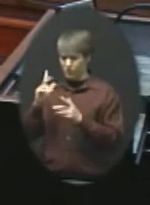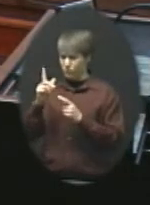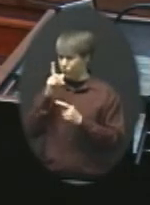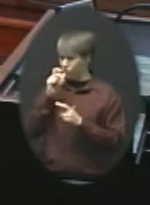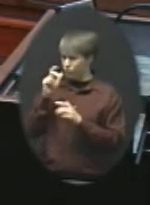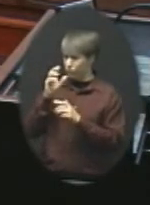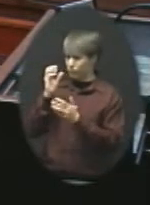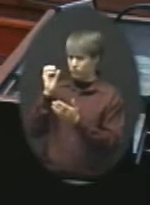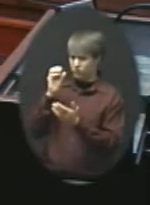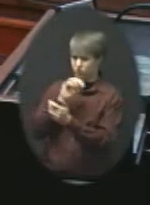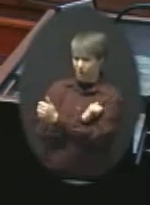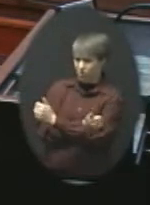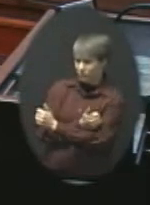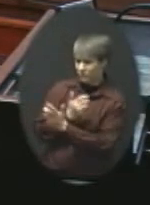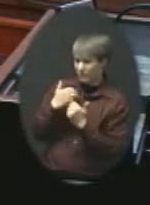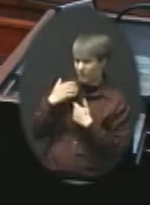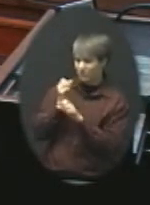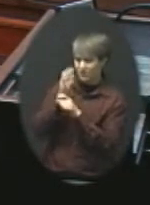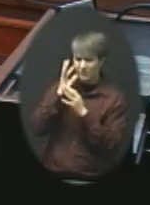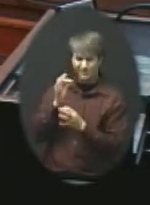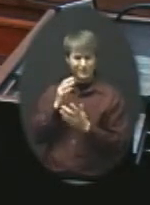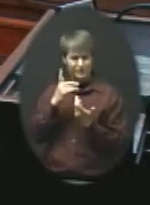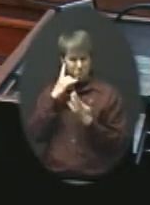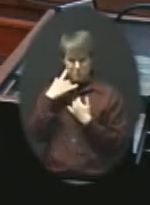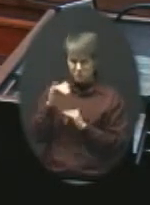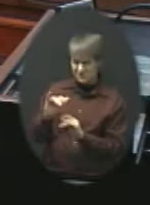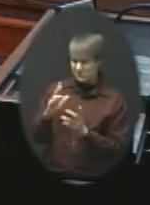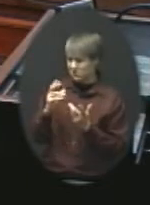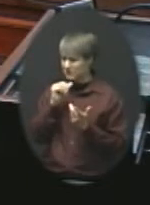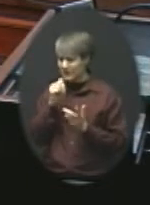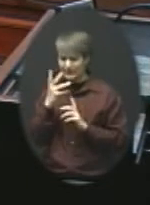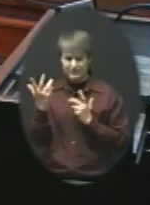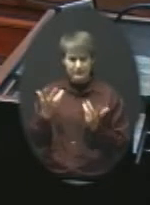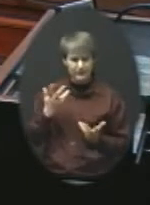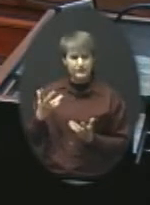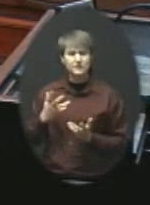and how the permanent the decisions may be going forward from that.